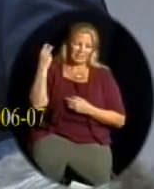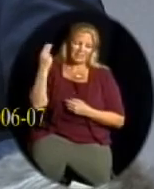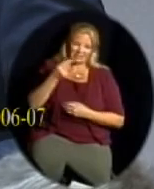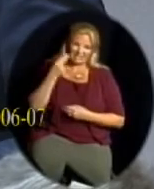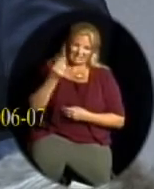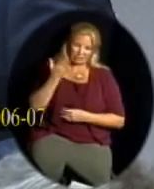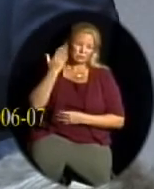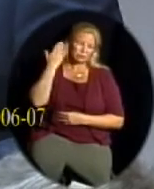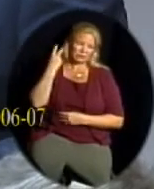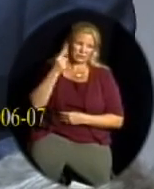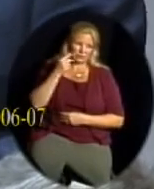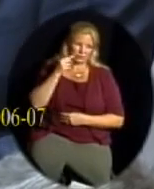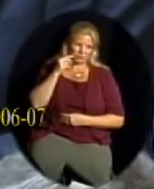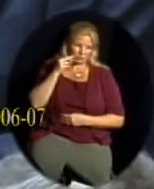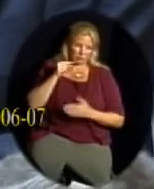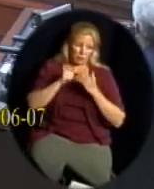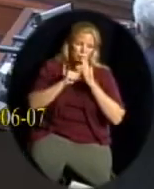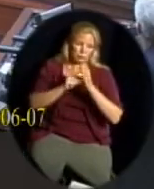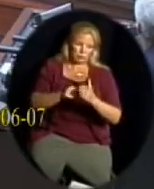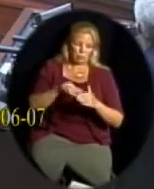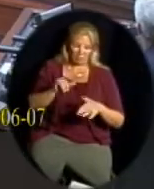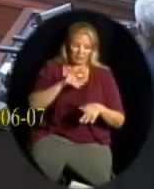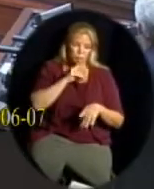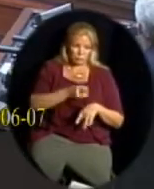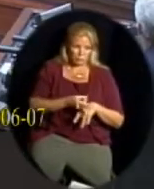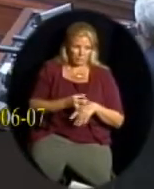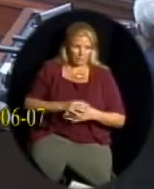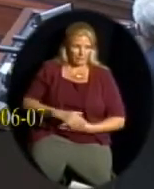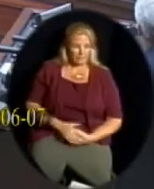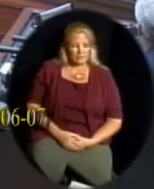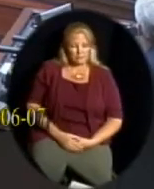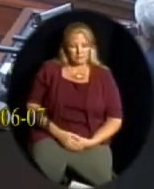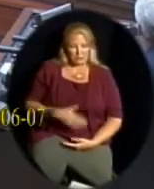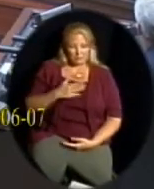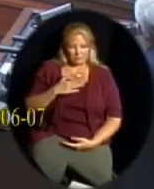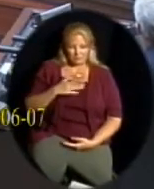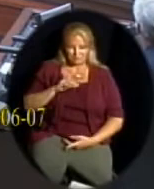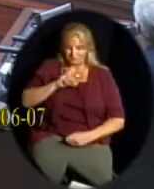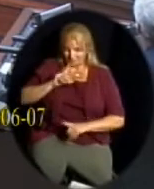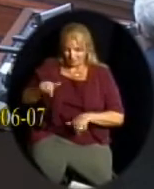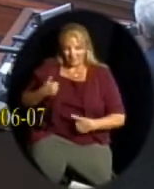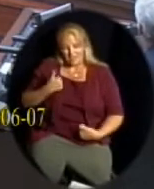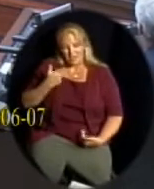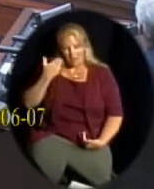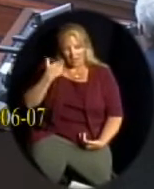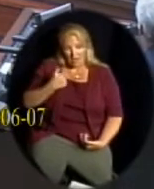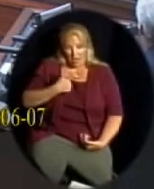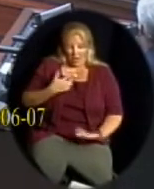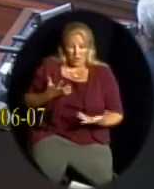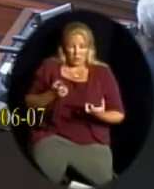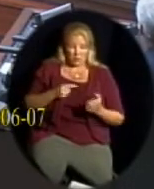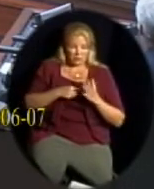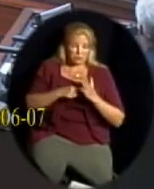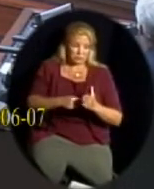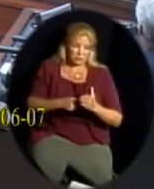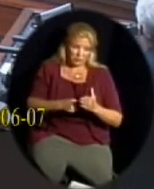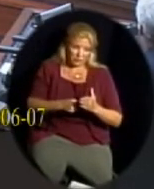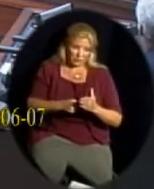where I wanted to get to, was to talk that I think while we have no set policy on an overall mill levy goal or